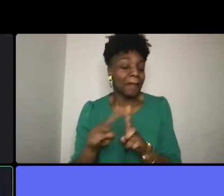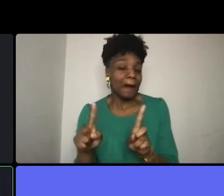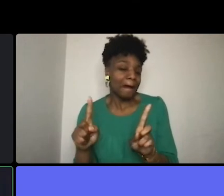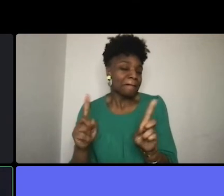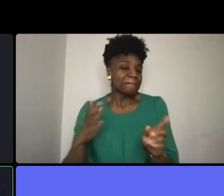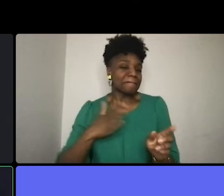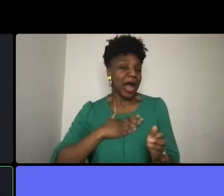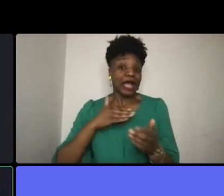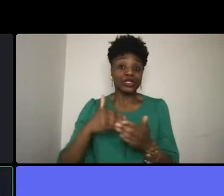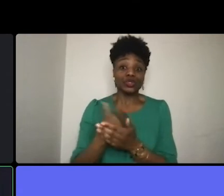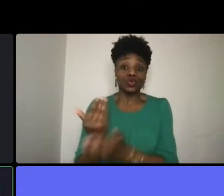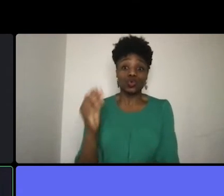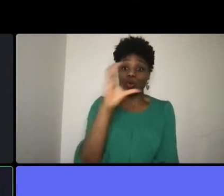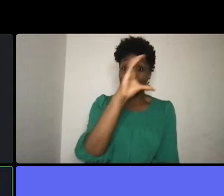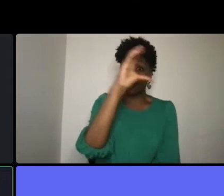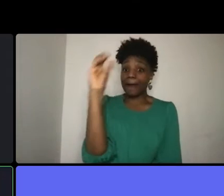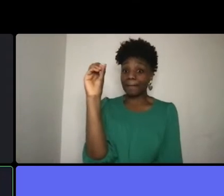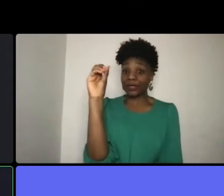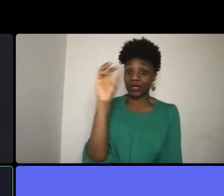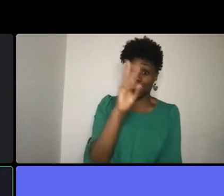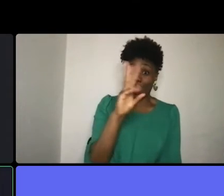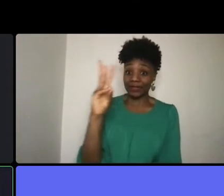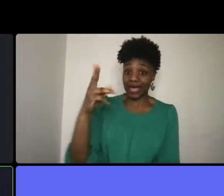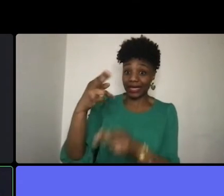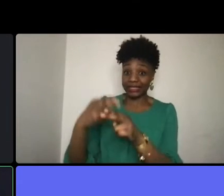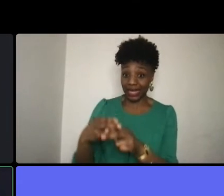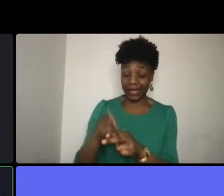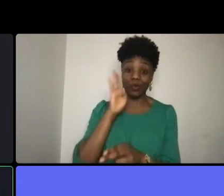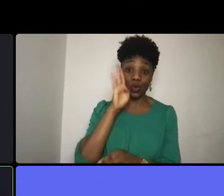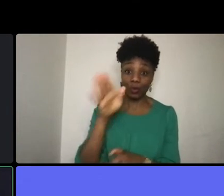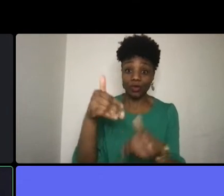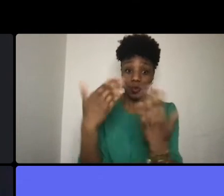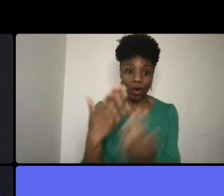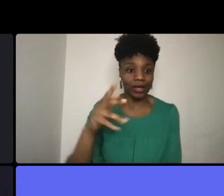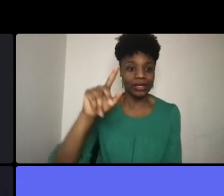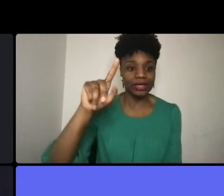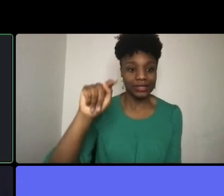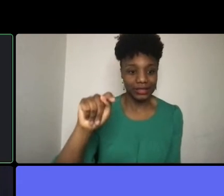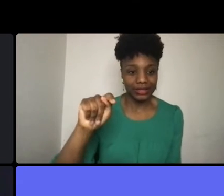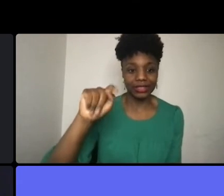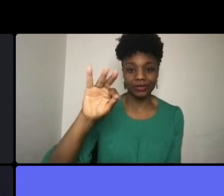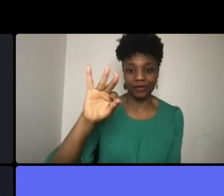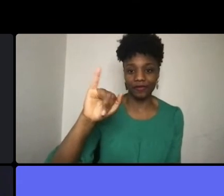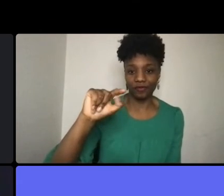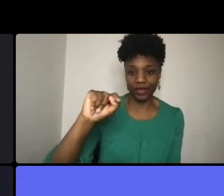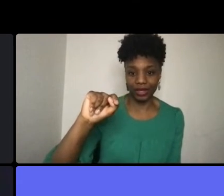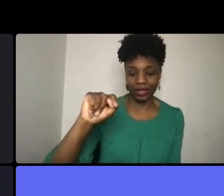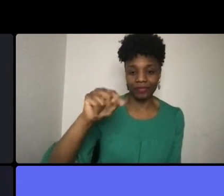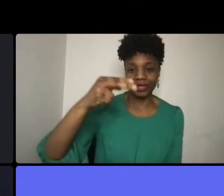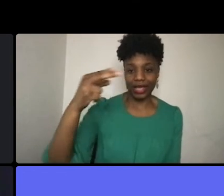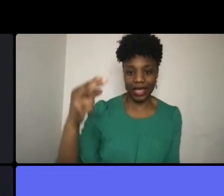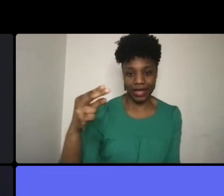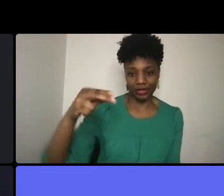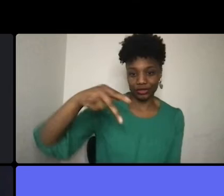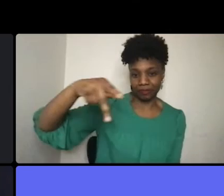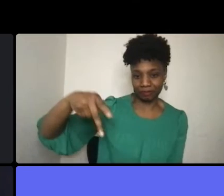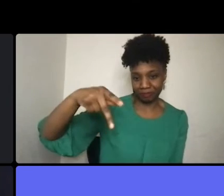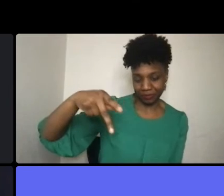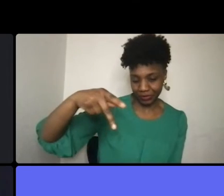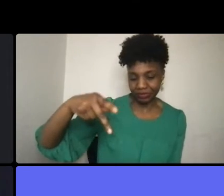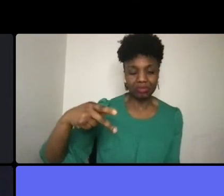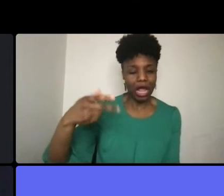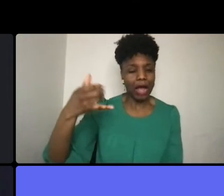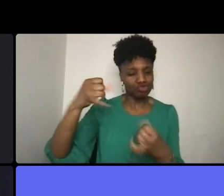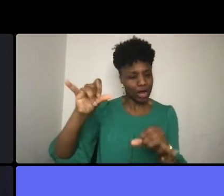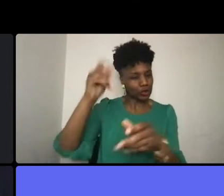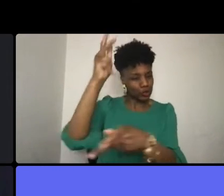company website name. So I'm trying to make that consistent. It's definitely best to stay consistent on every site